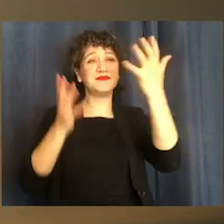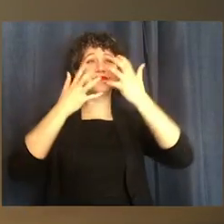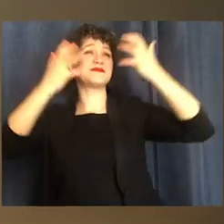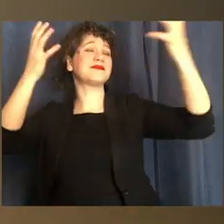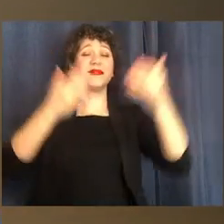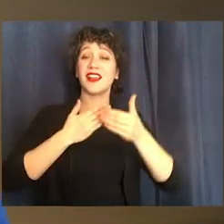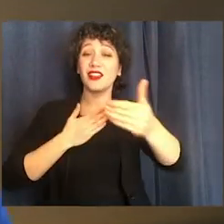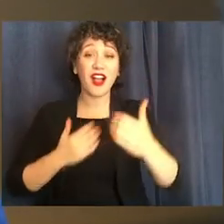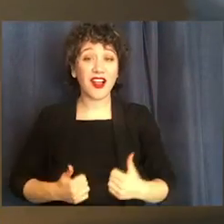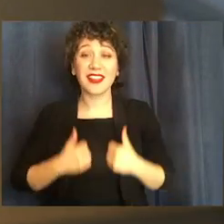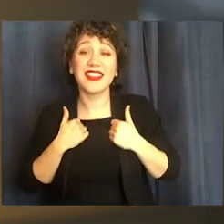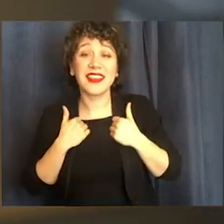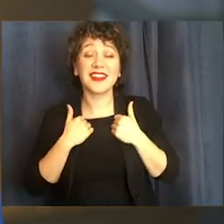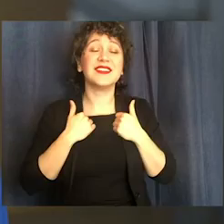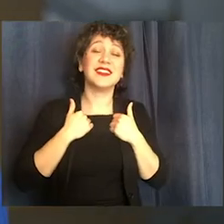pretenders.